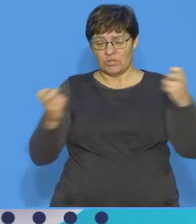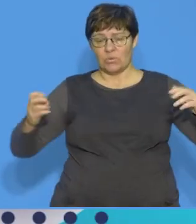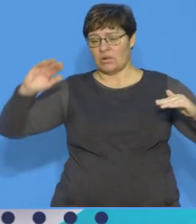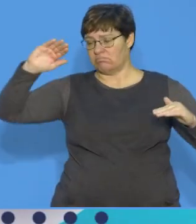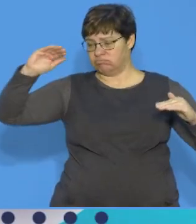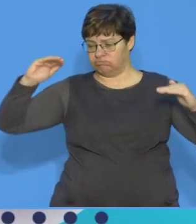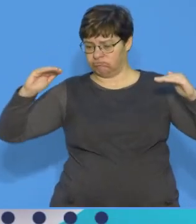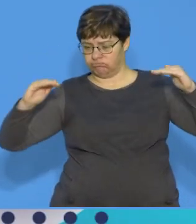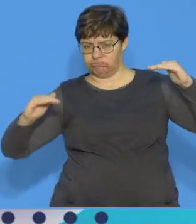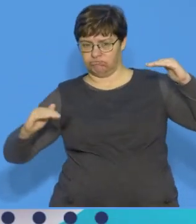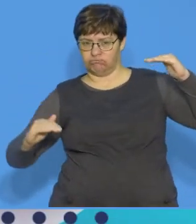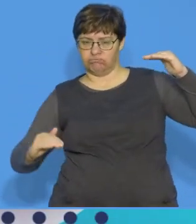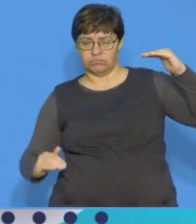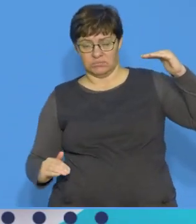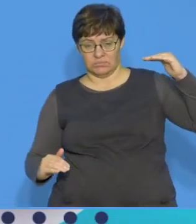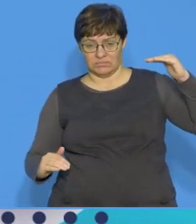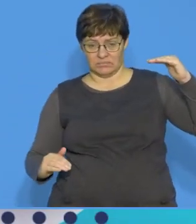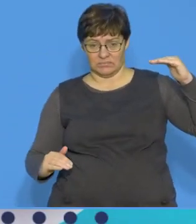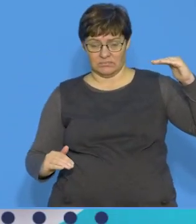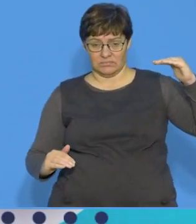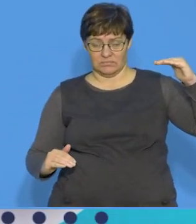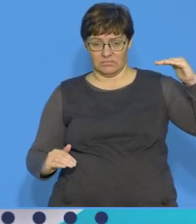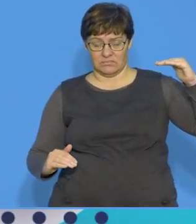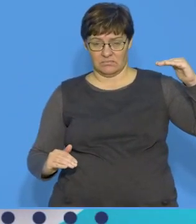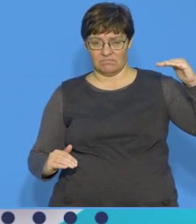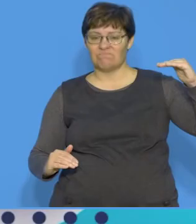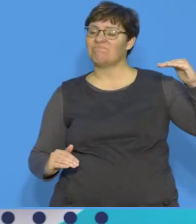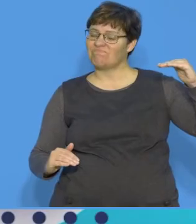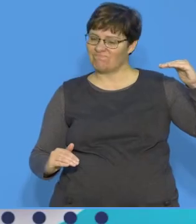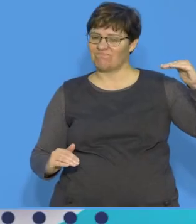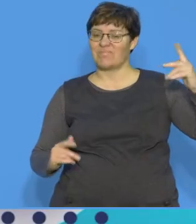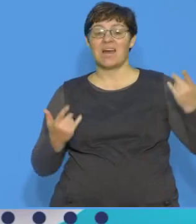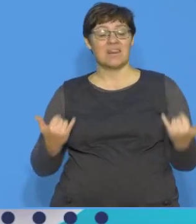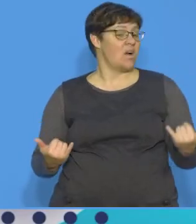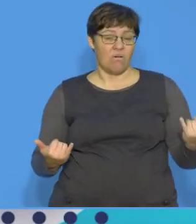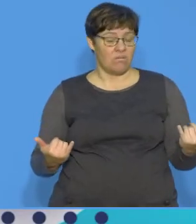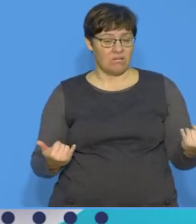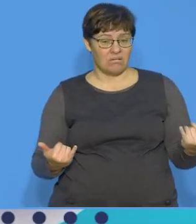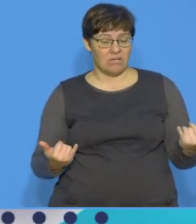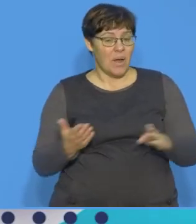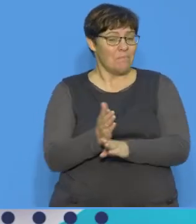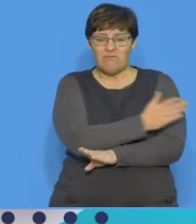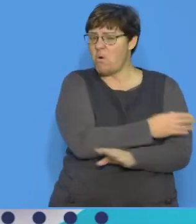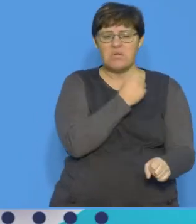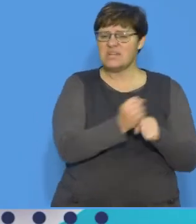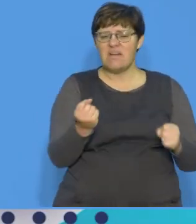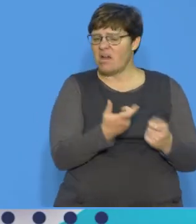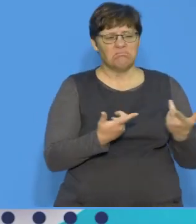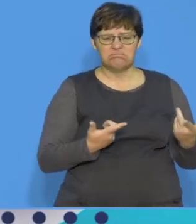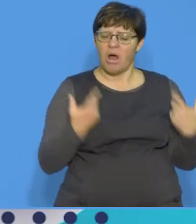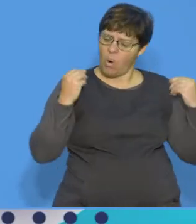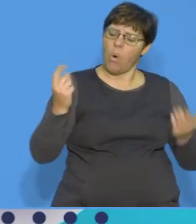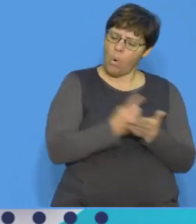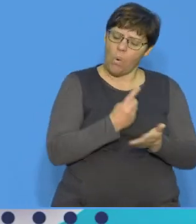natural resources decrease. And we've hit the point, never before in